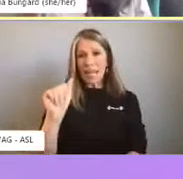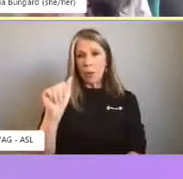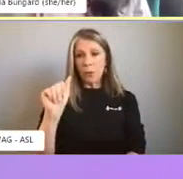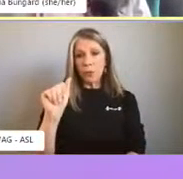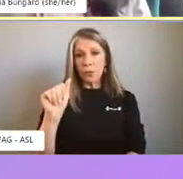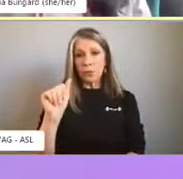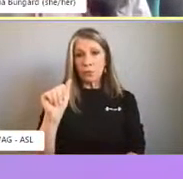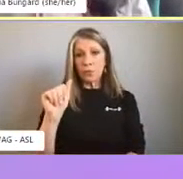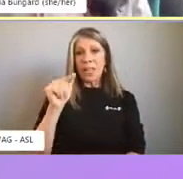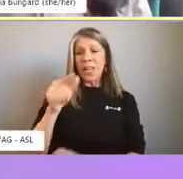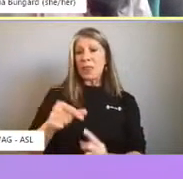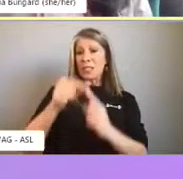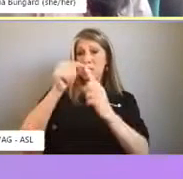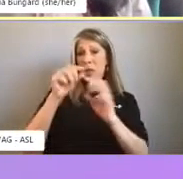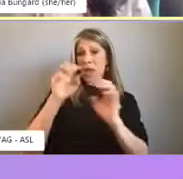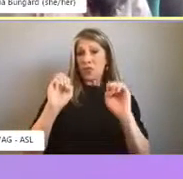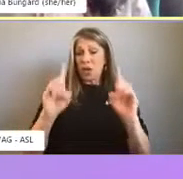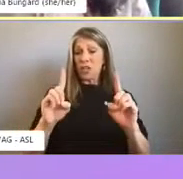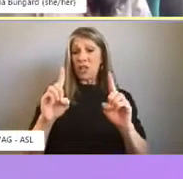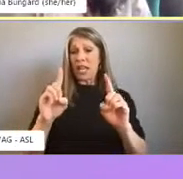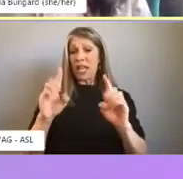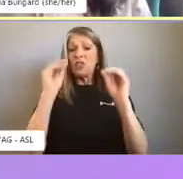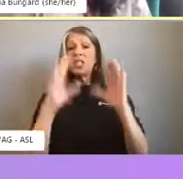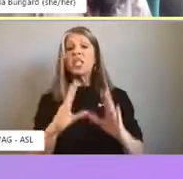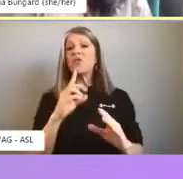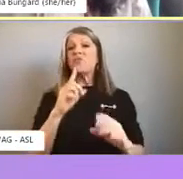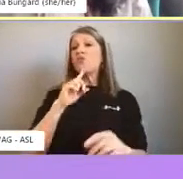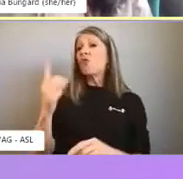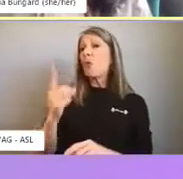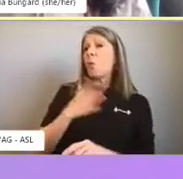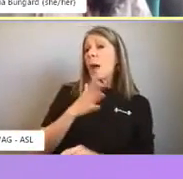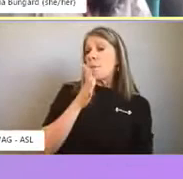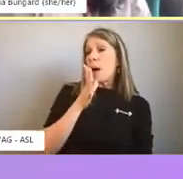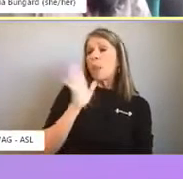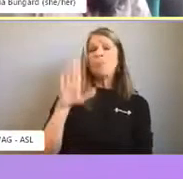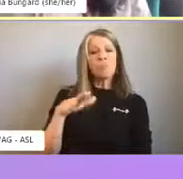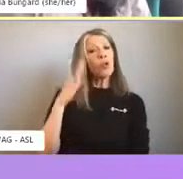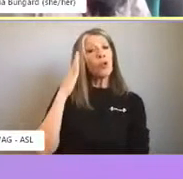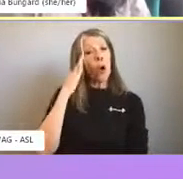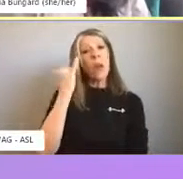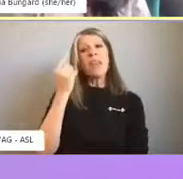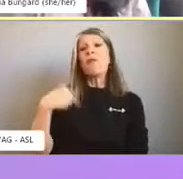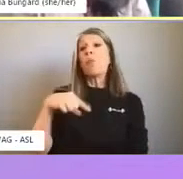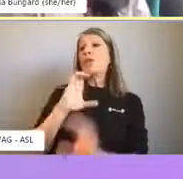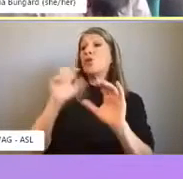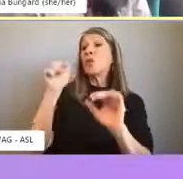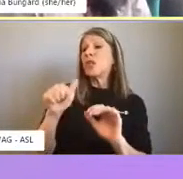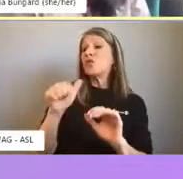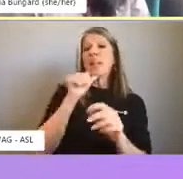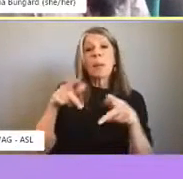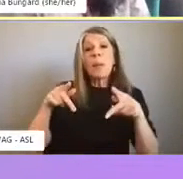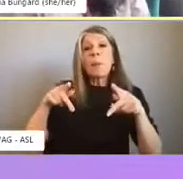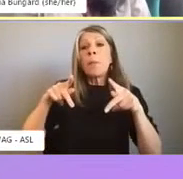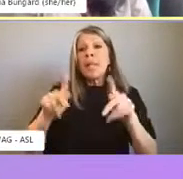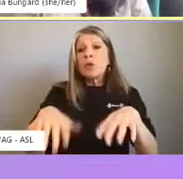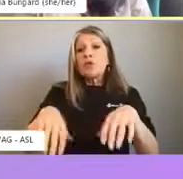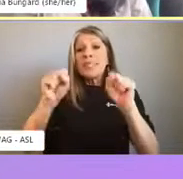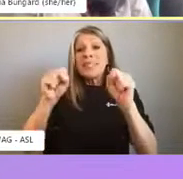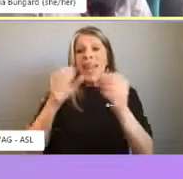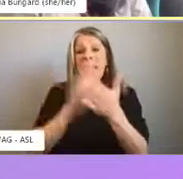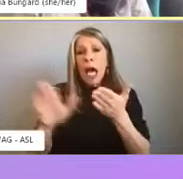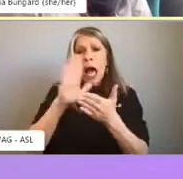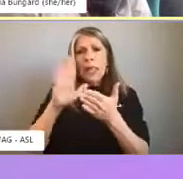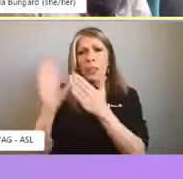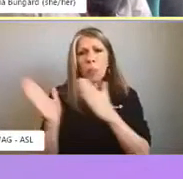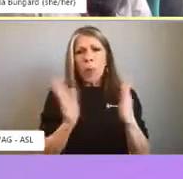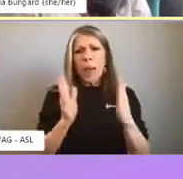The special ed teacher turned to my mother and said, if we do this, she won't be allowed to take college preparation classes when